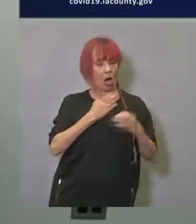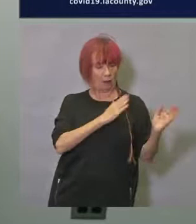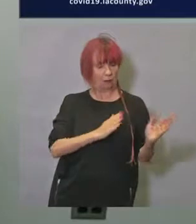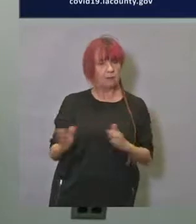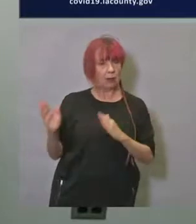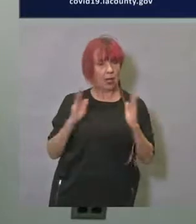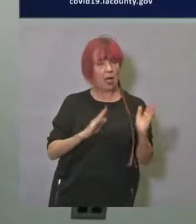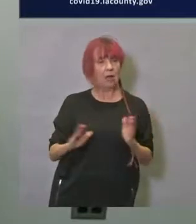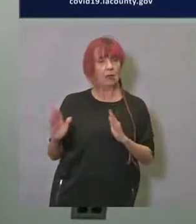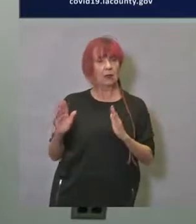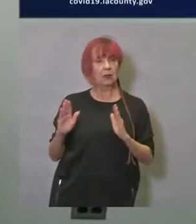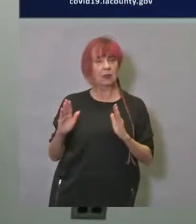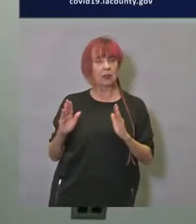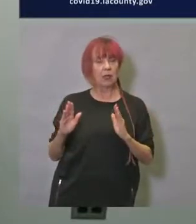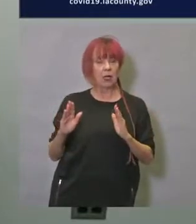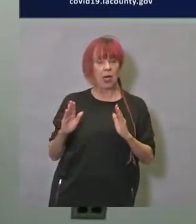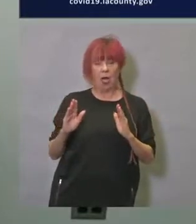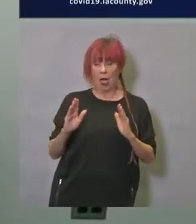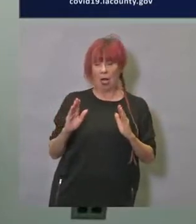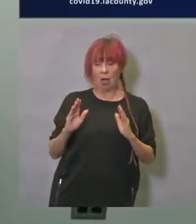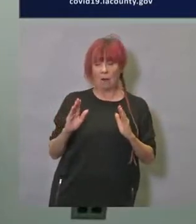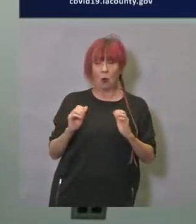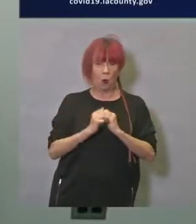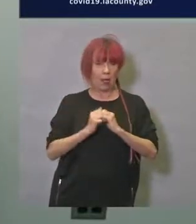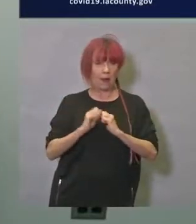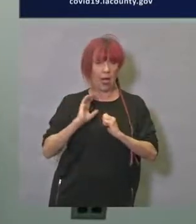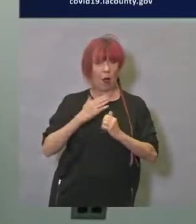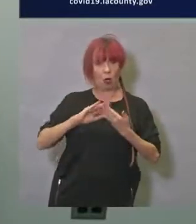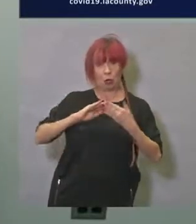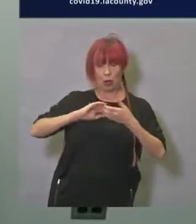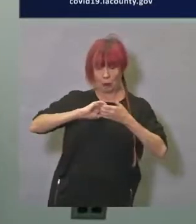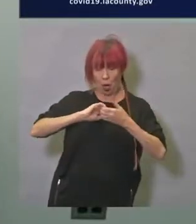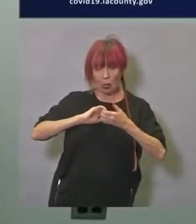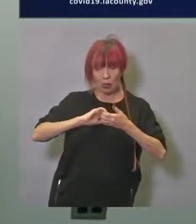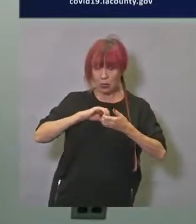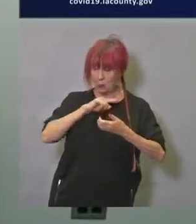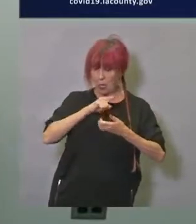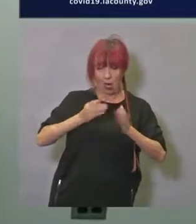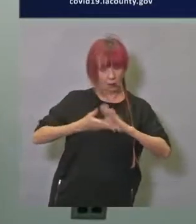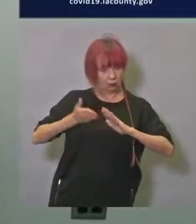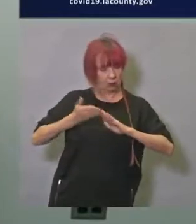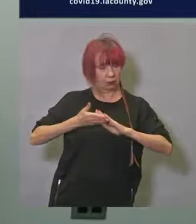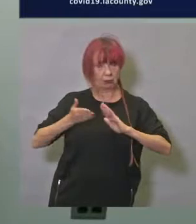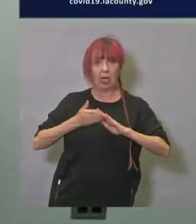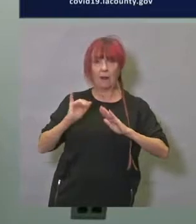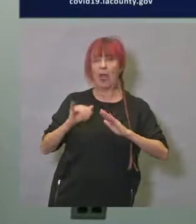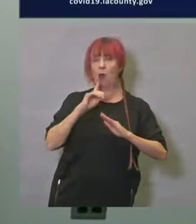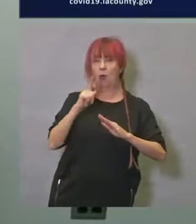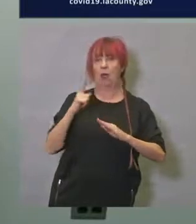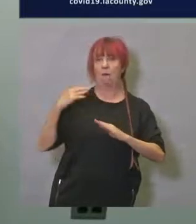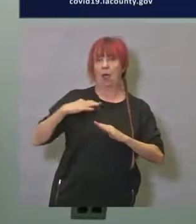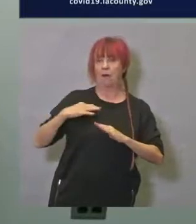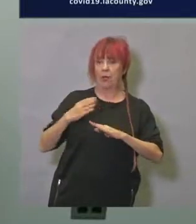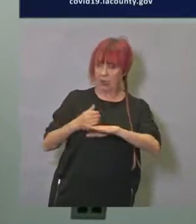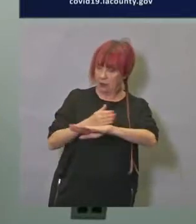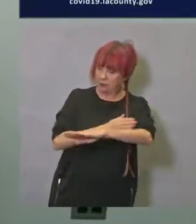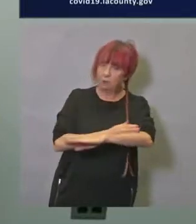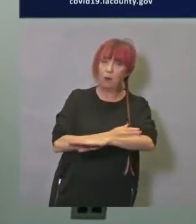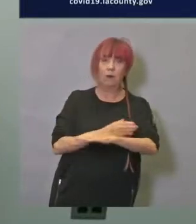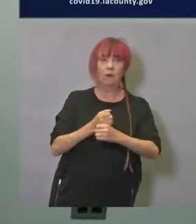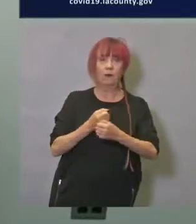that our community partners are actually executing at this point is what's making a difference, and we'll continue to do